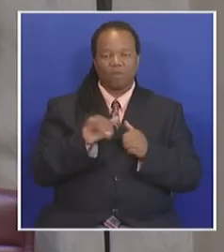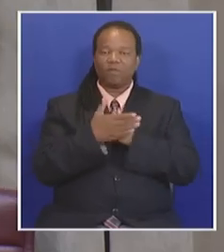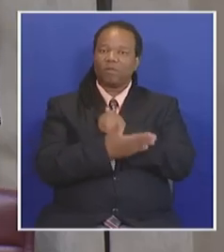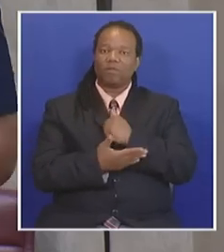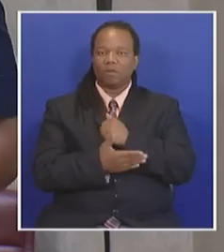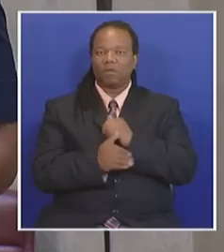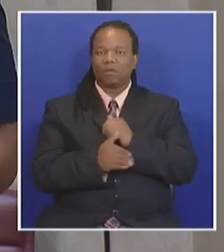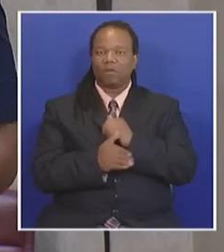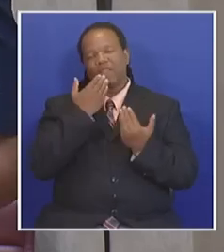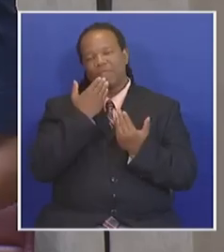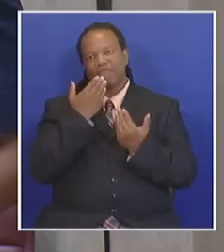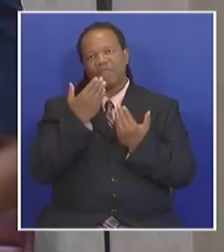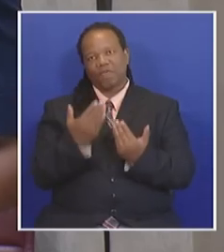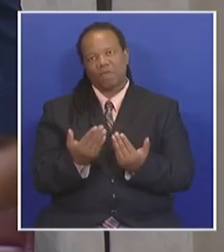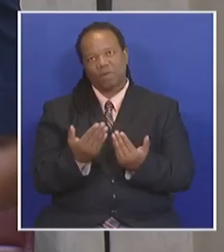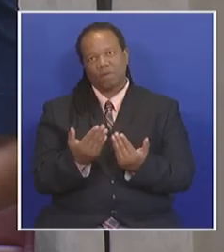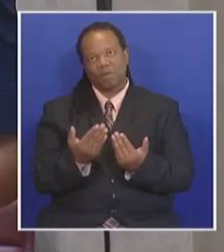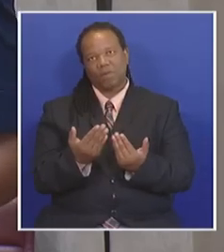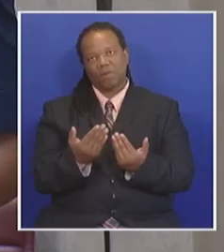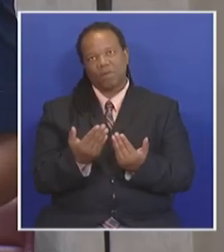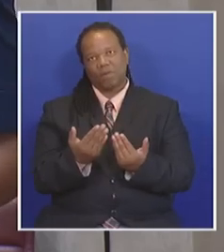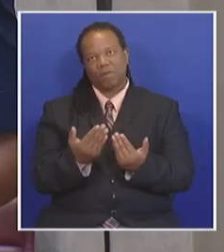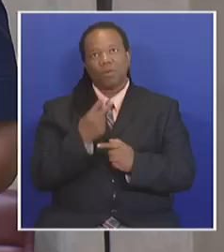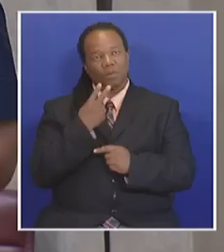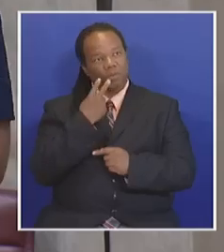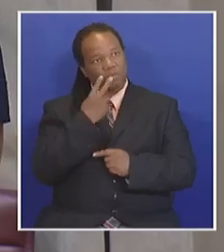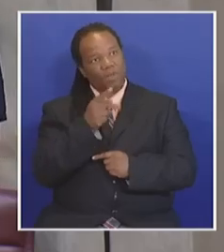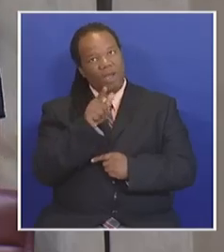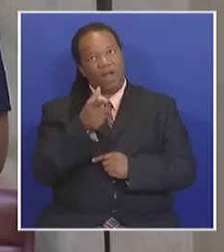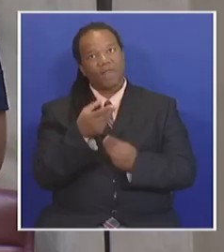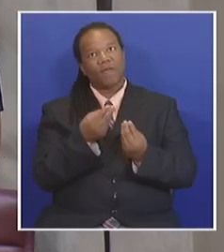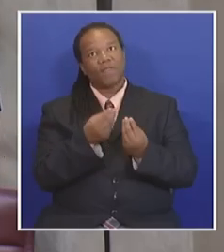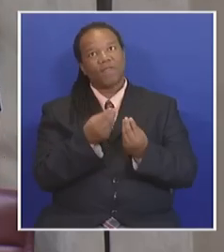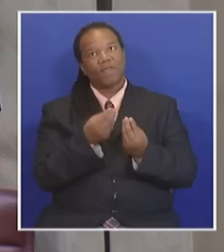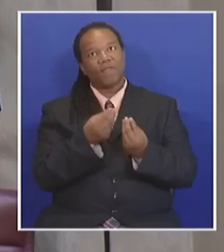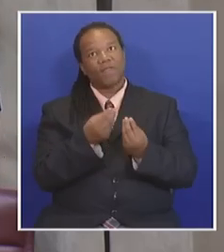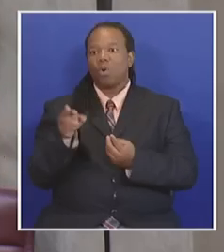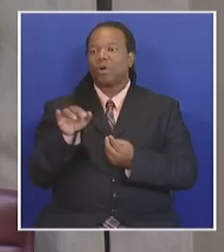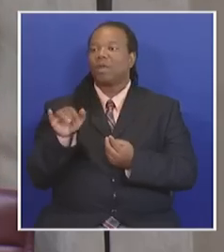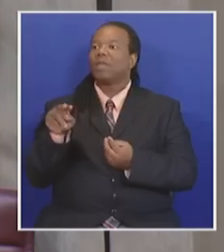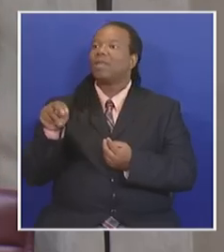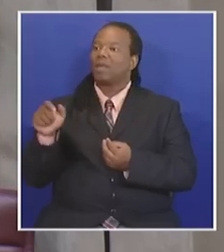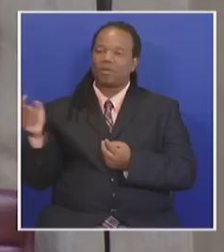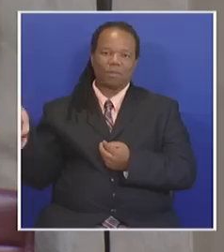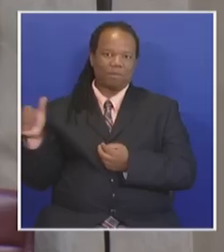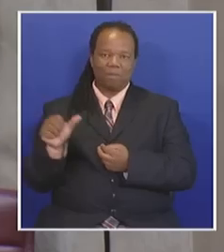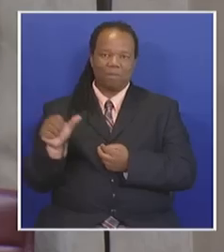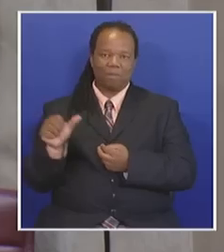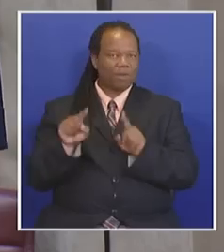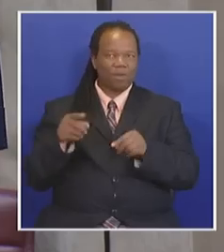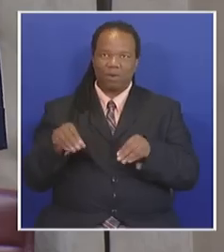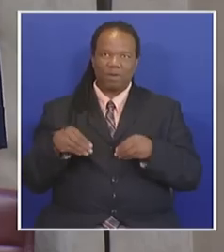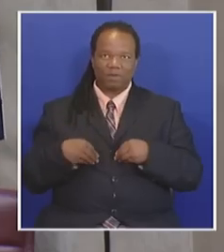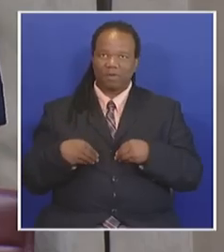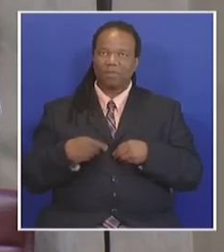country. Thank you very much. We still see others wanting to see Orania returning back, and I think we cannot afford to lose our